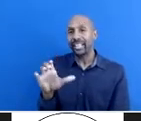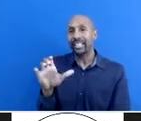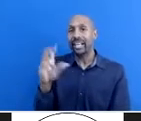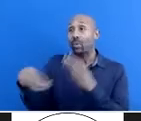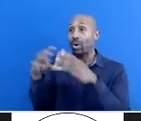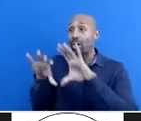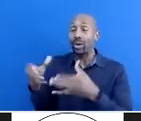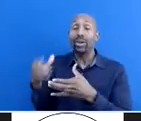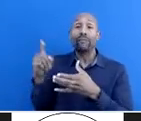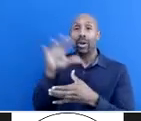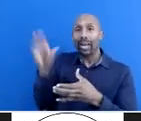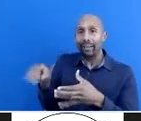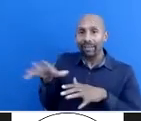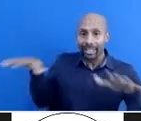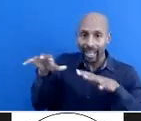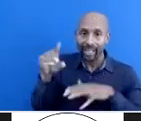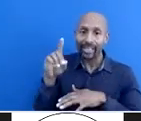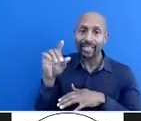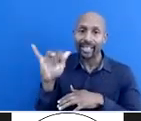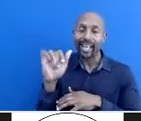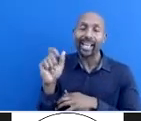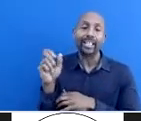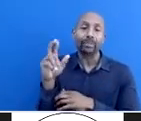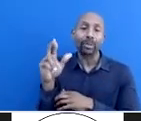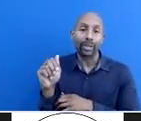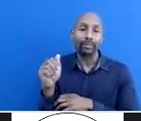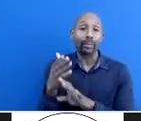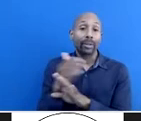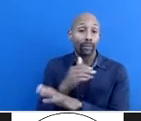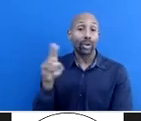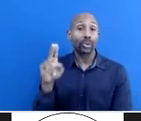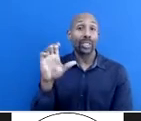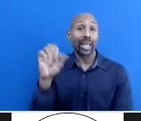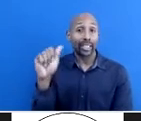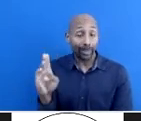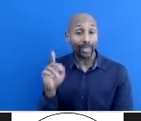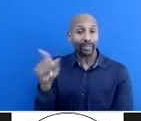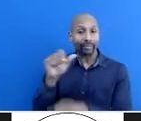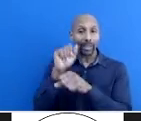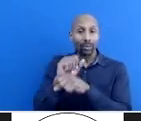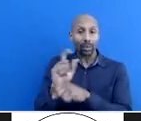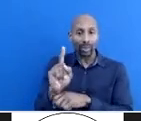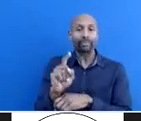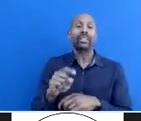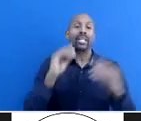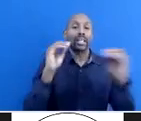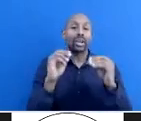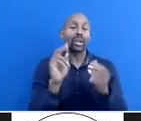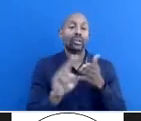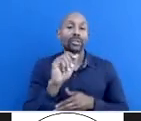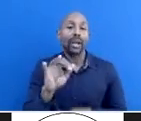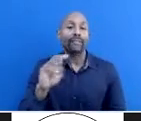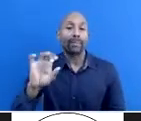Ware has taught at University of Michigan and Northwestern University. His work aims to confront and dispel